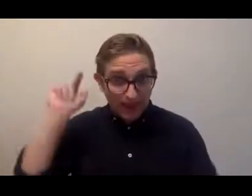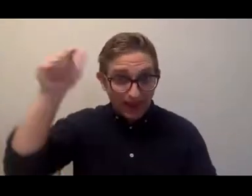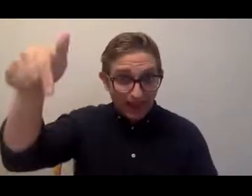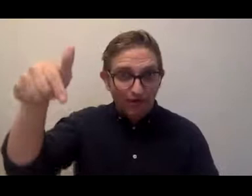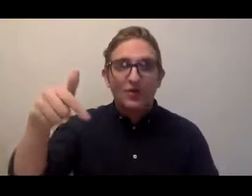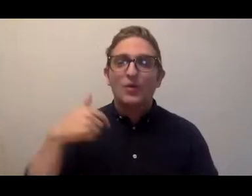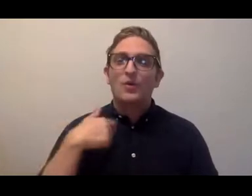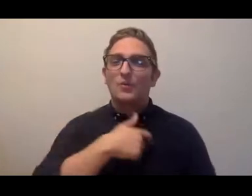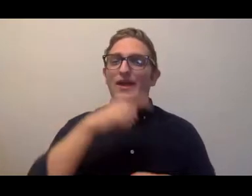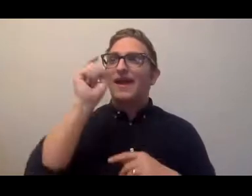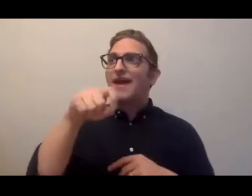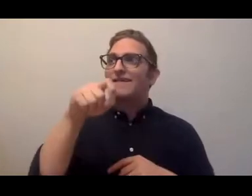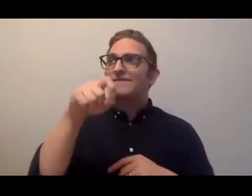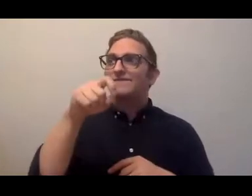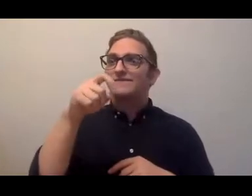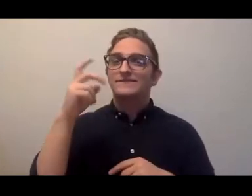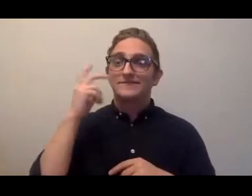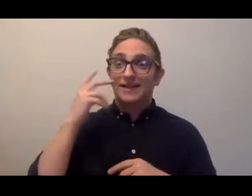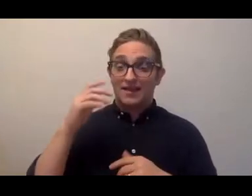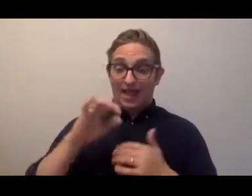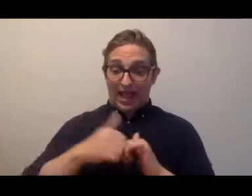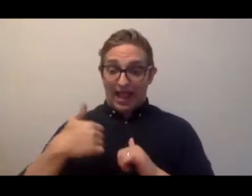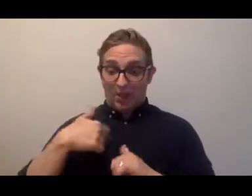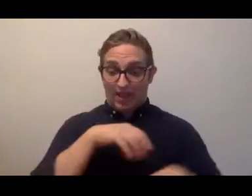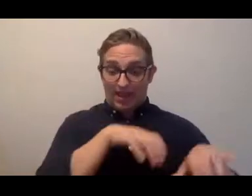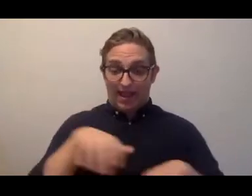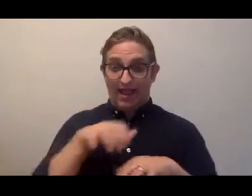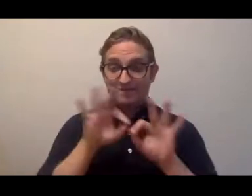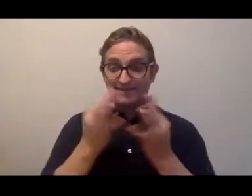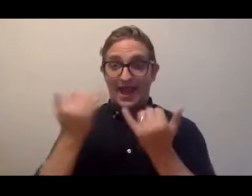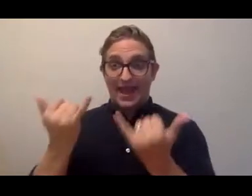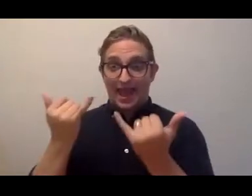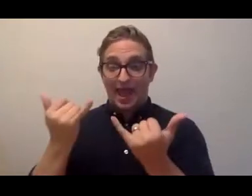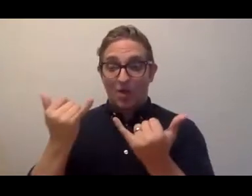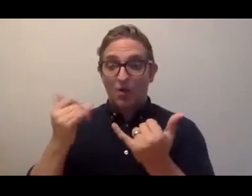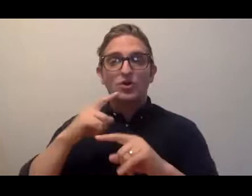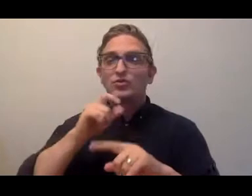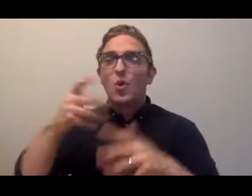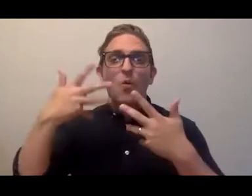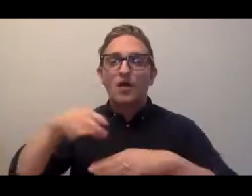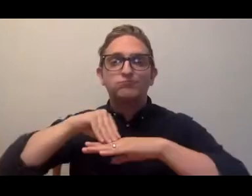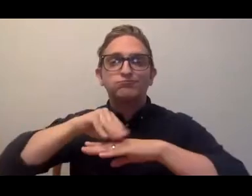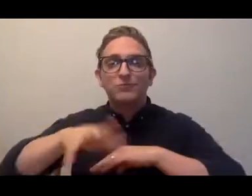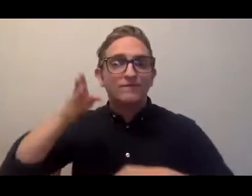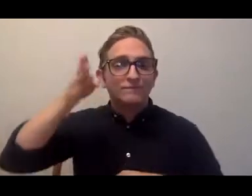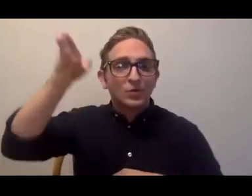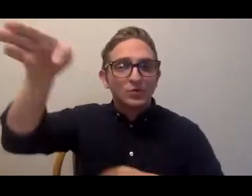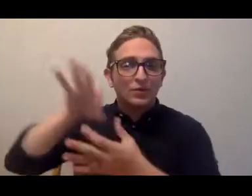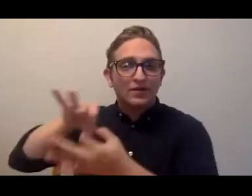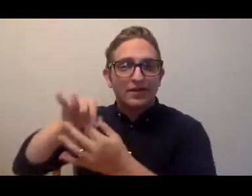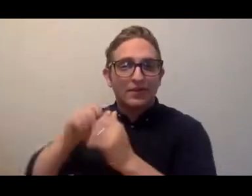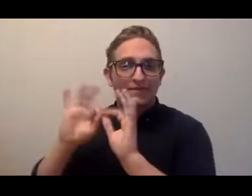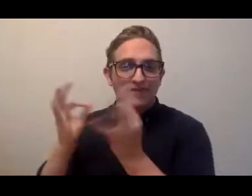to think about how you're treating each other now so that it doesn't affect your relationship in the future.